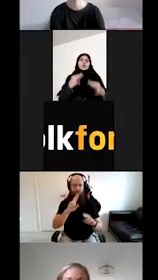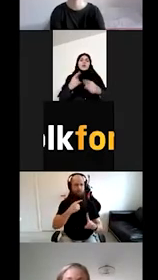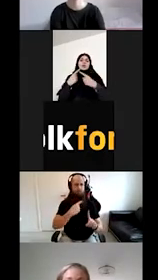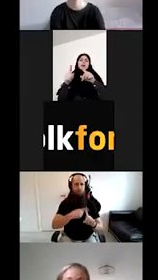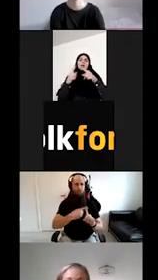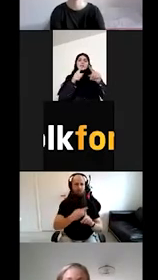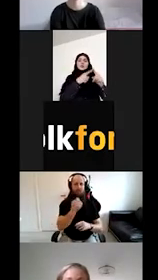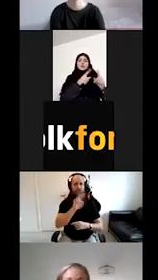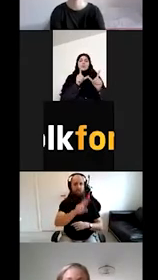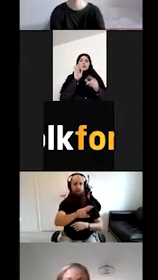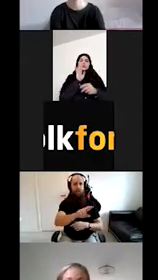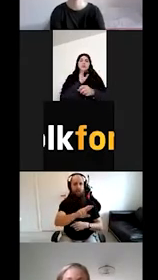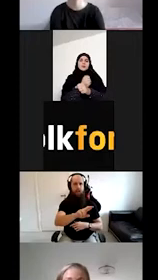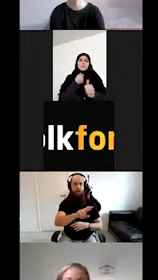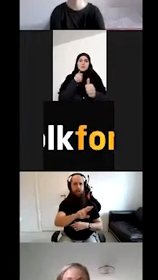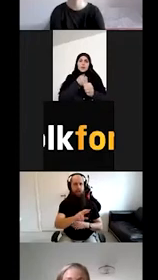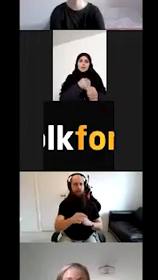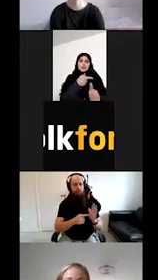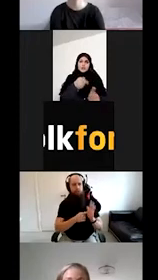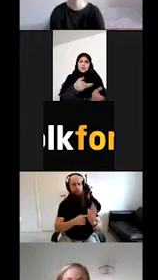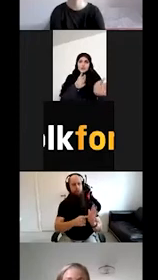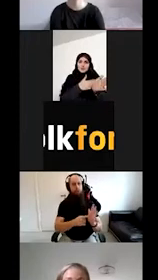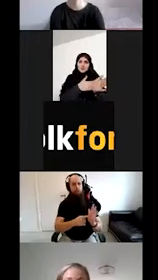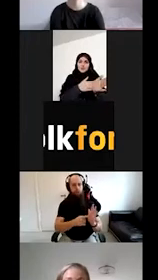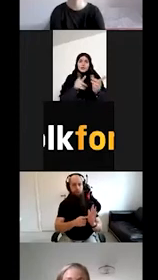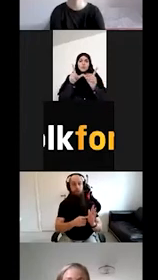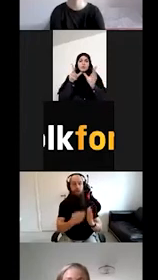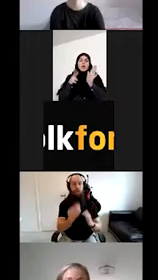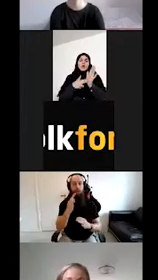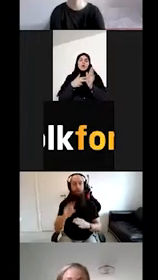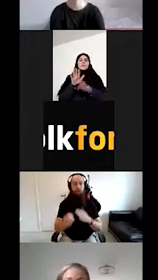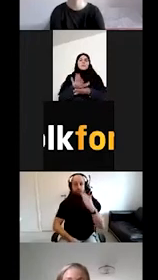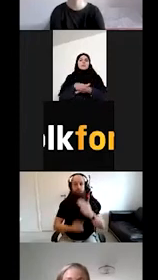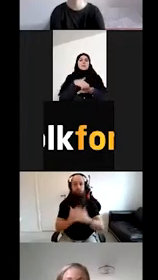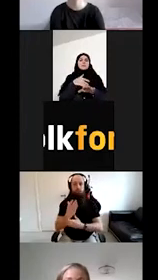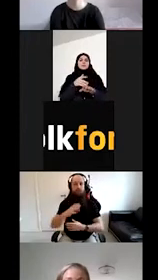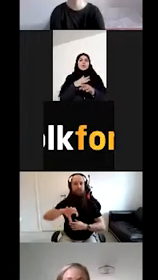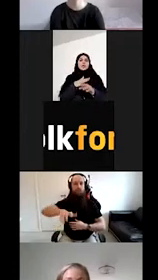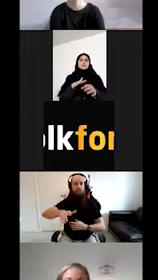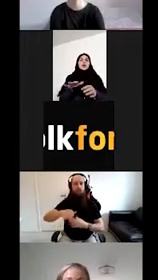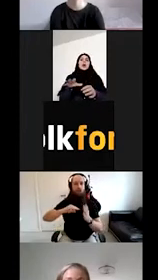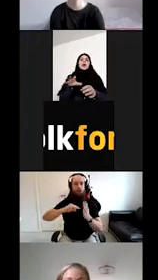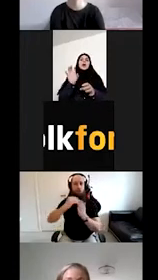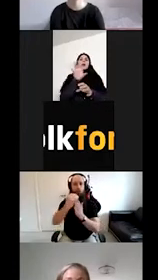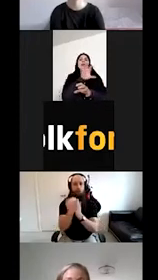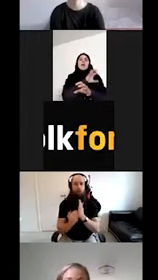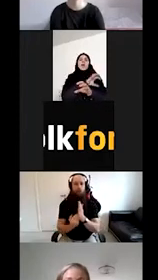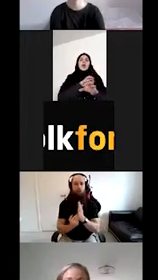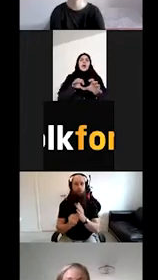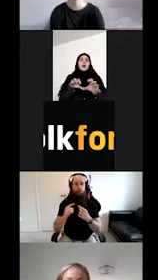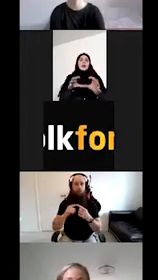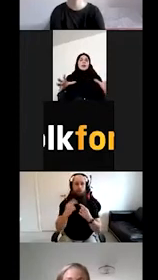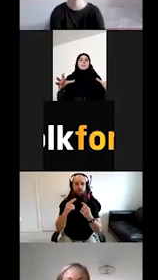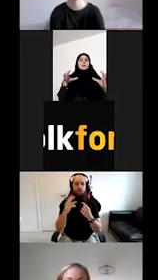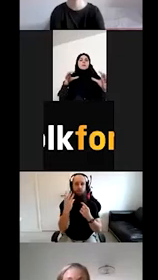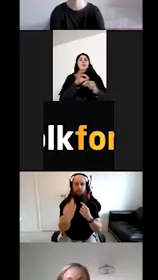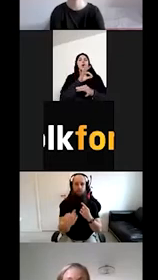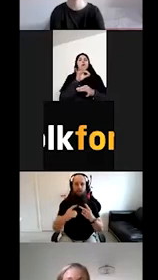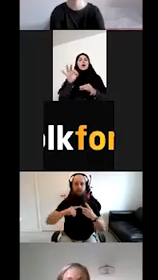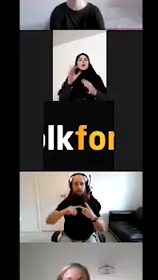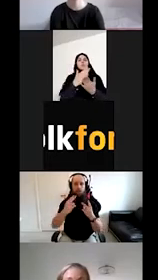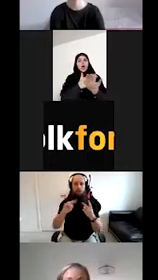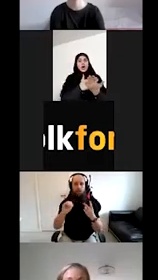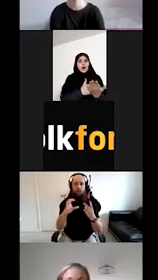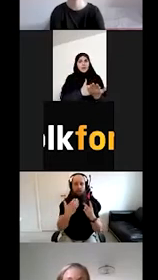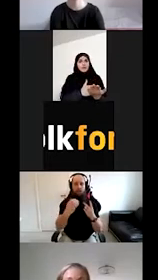the UN started with the regional program, also UNDP, UNESCO and UNICEF,